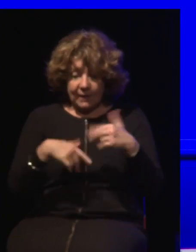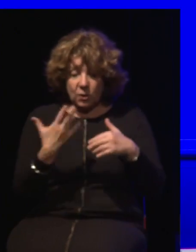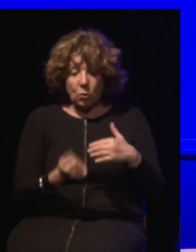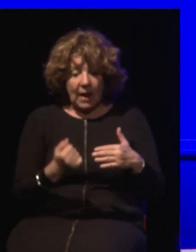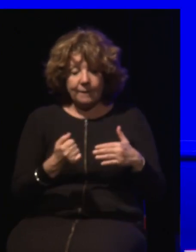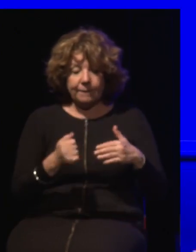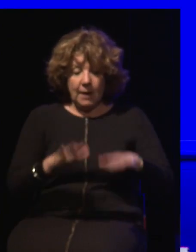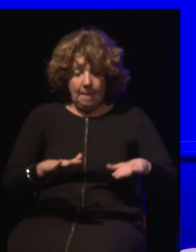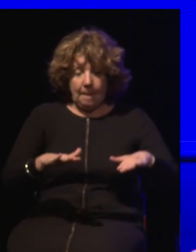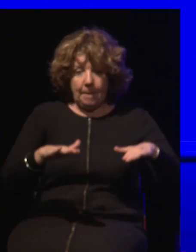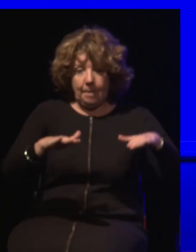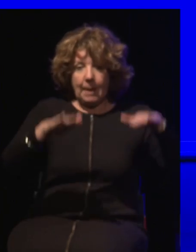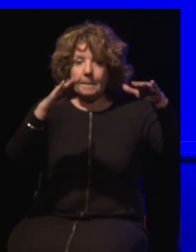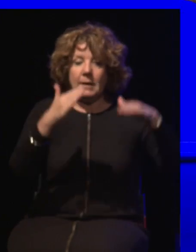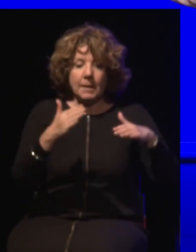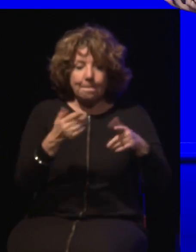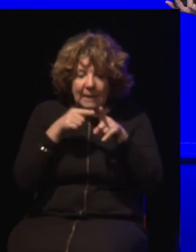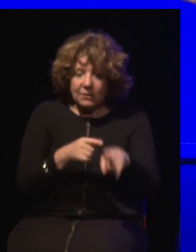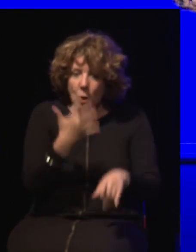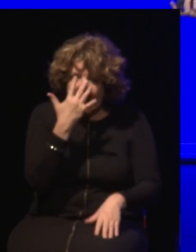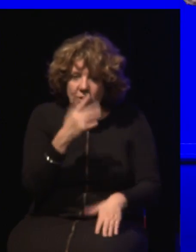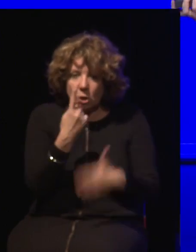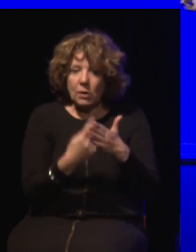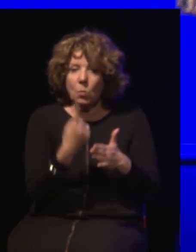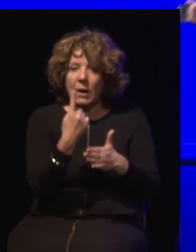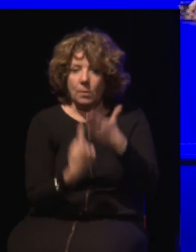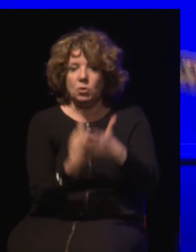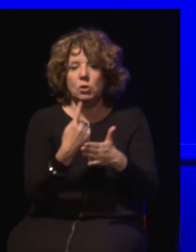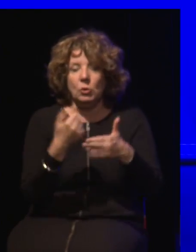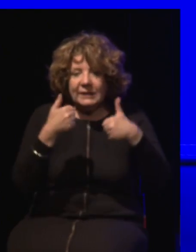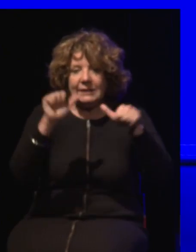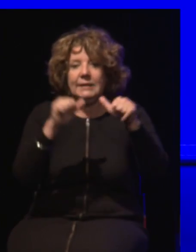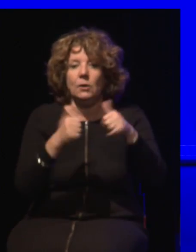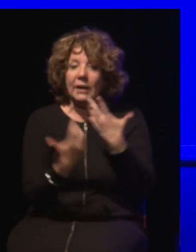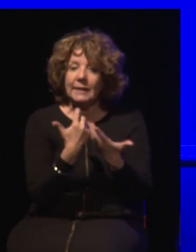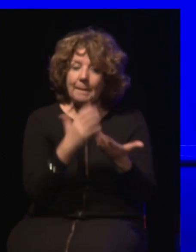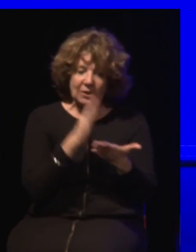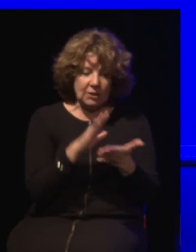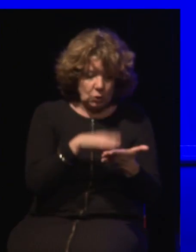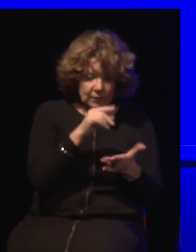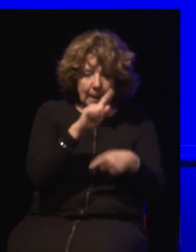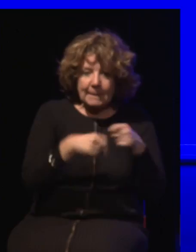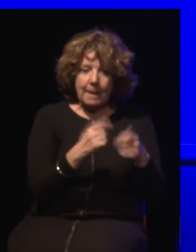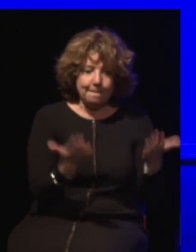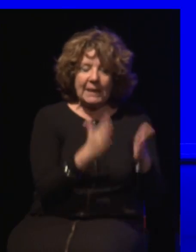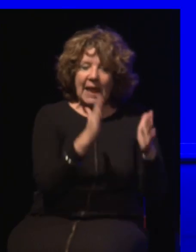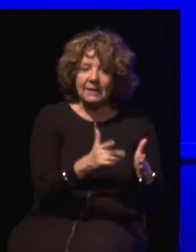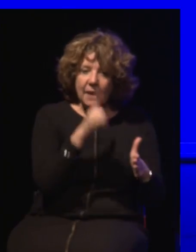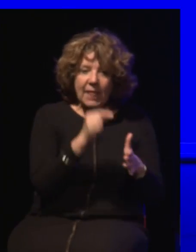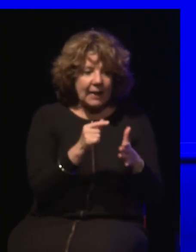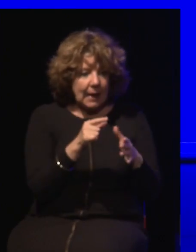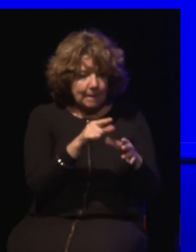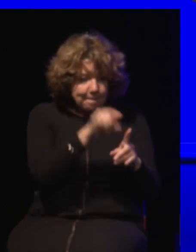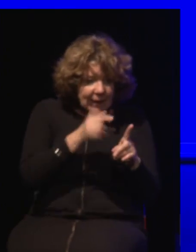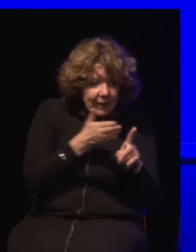exam, students became players and could choose their own education adventure? What if students could choose